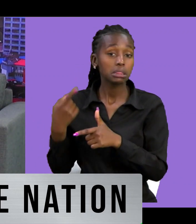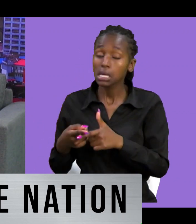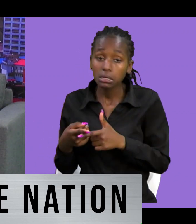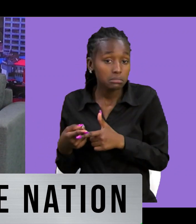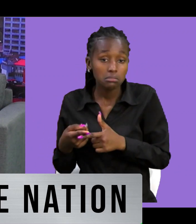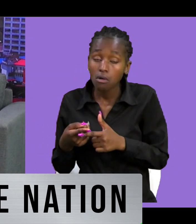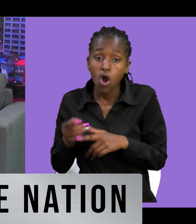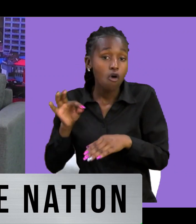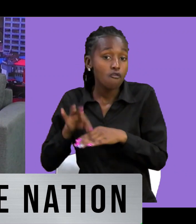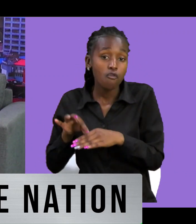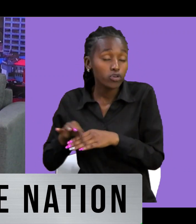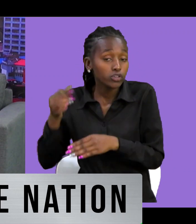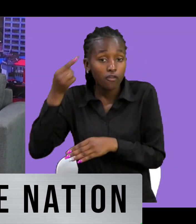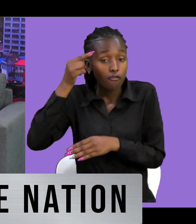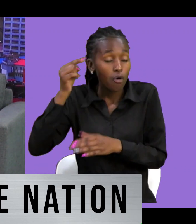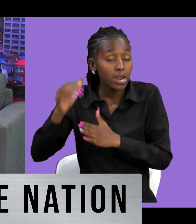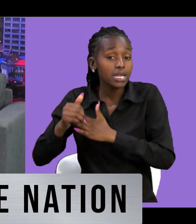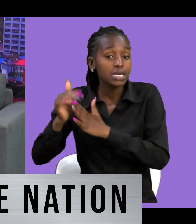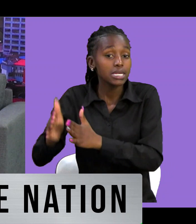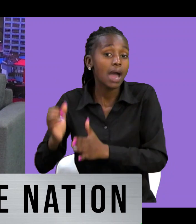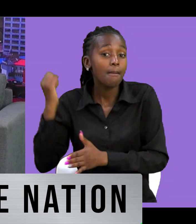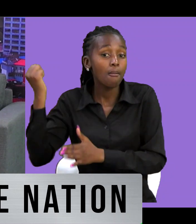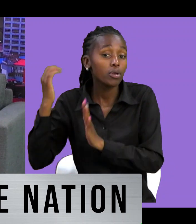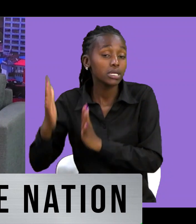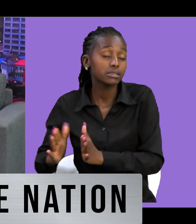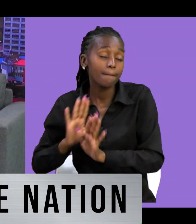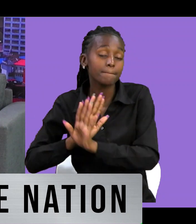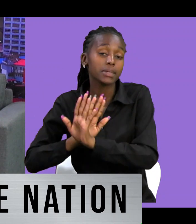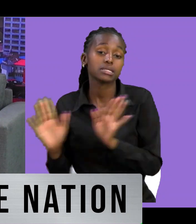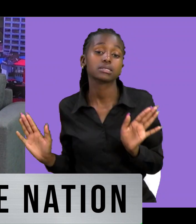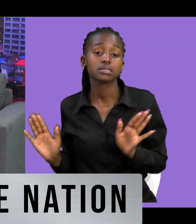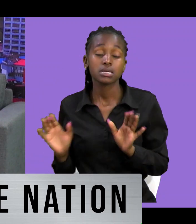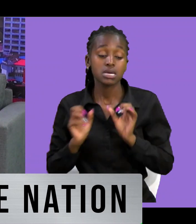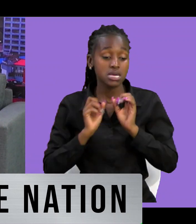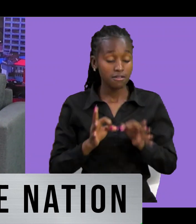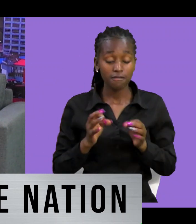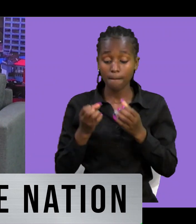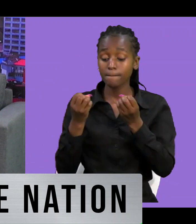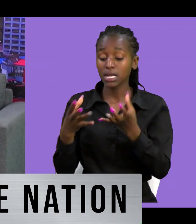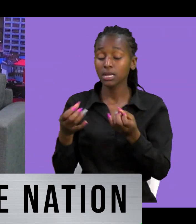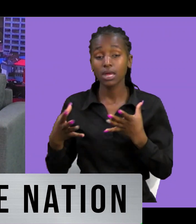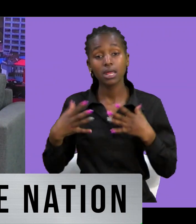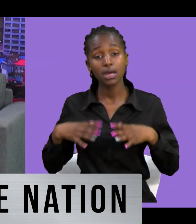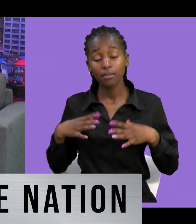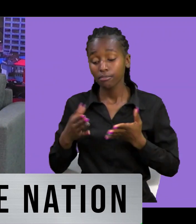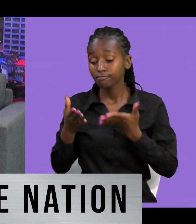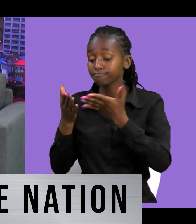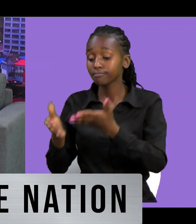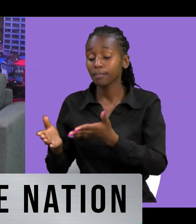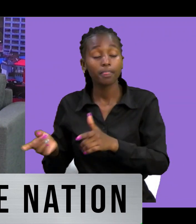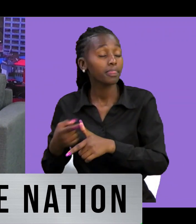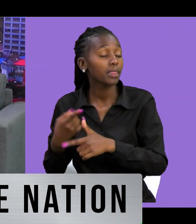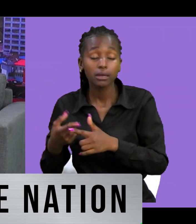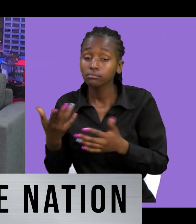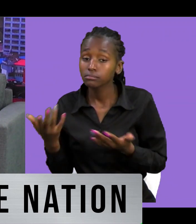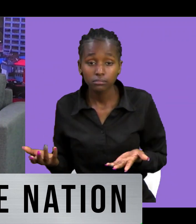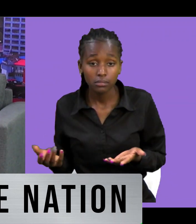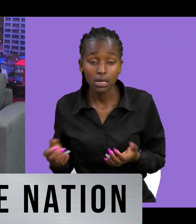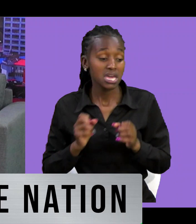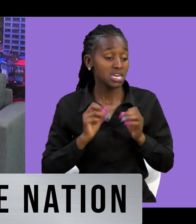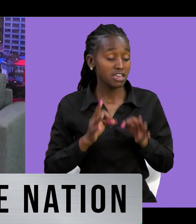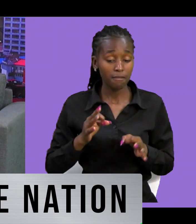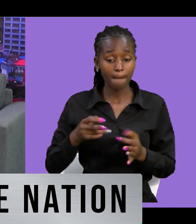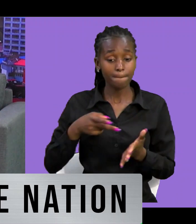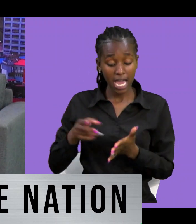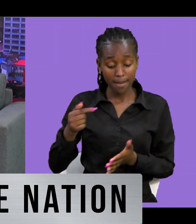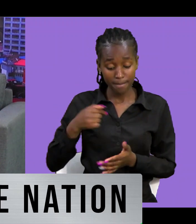there are very few. Right. And when you buy me, I'll say what you want. You'll tell me what to say. I